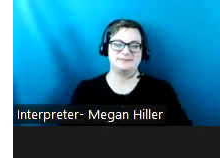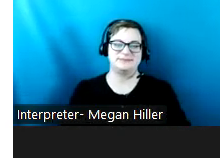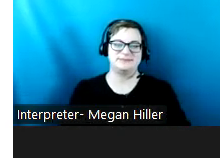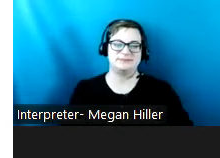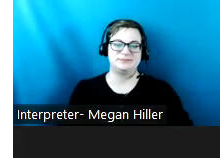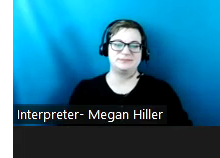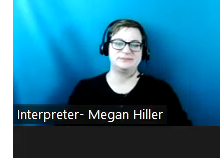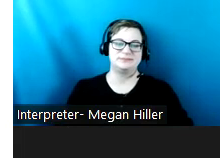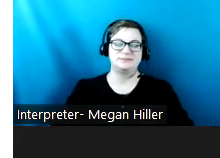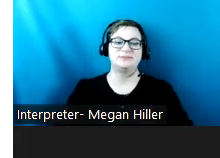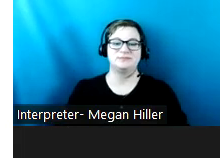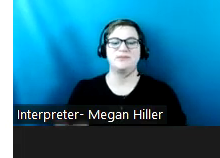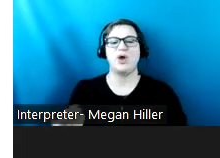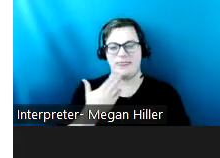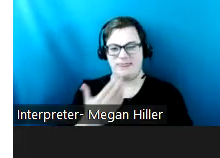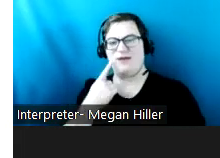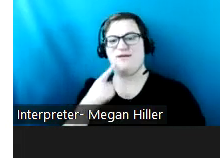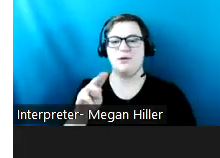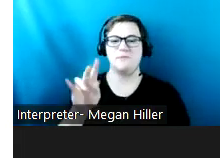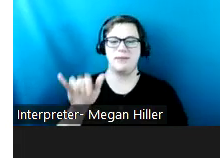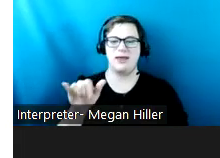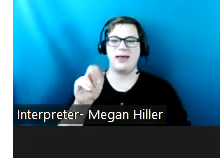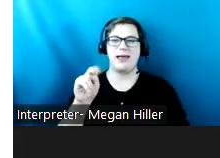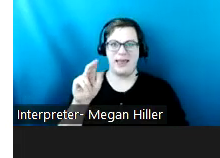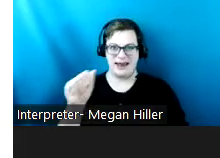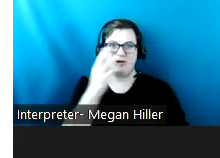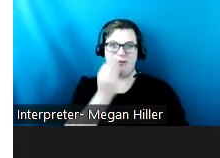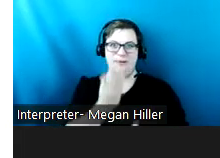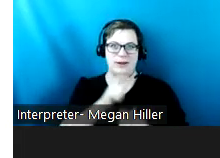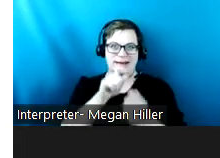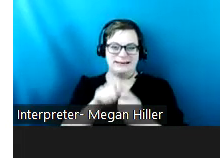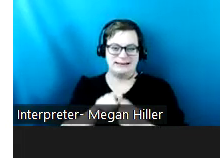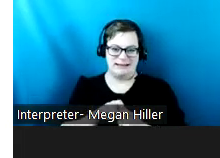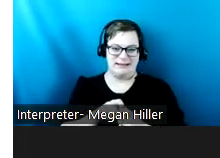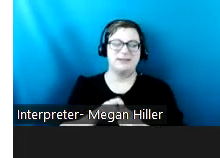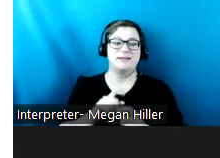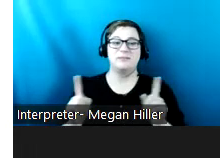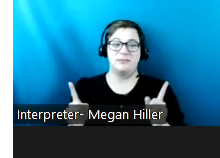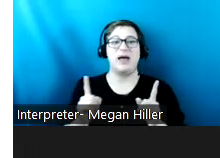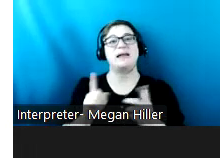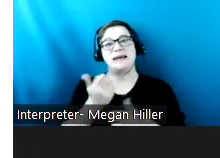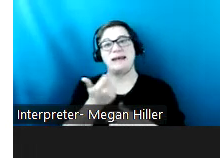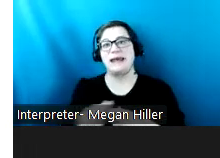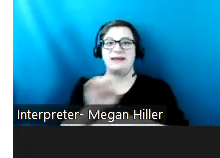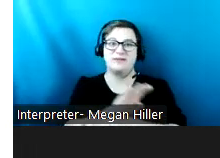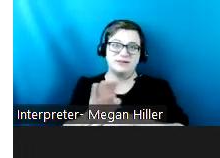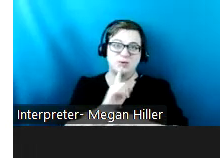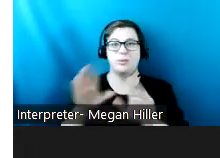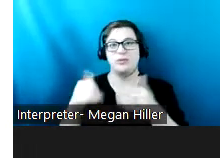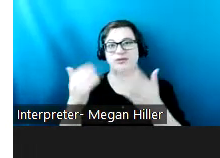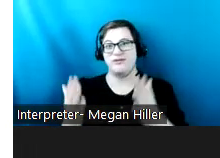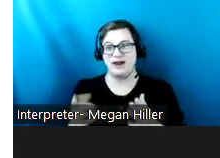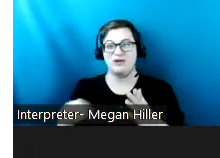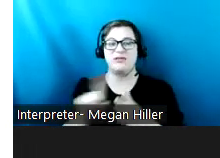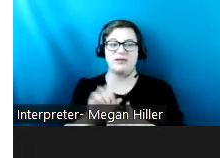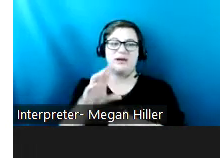So this is, and thanks for that detail, Mariana. So a facility or provider organization engaged in providing community-based